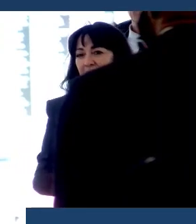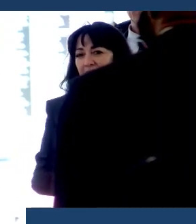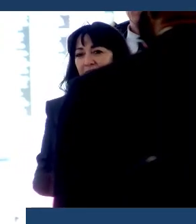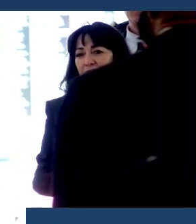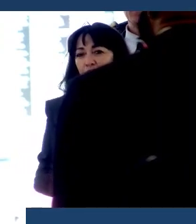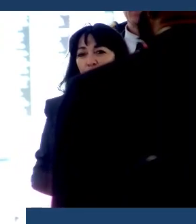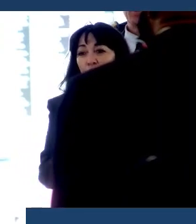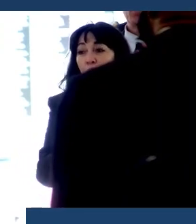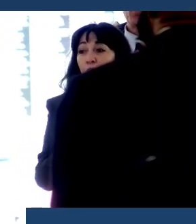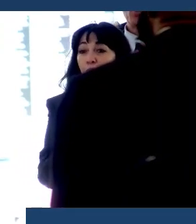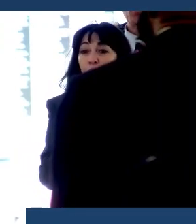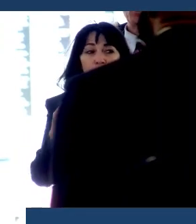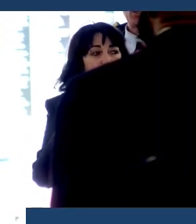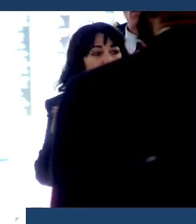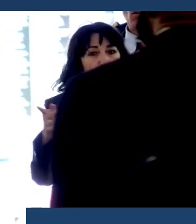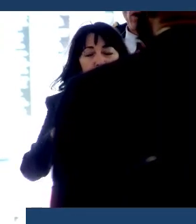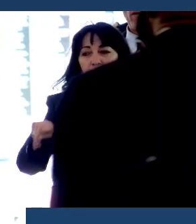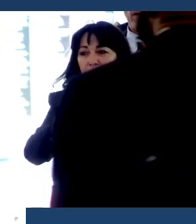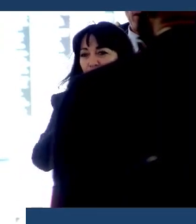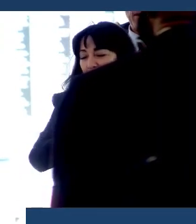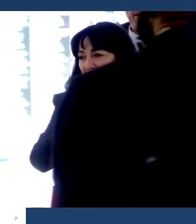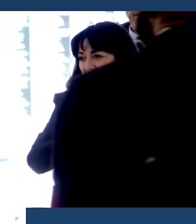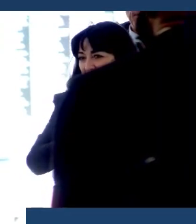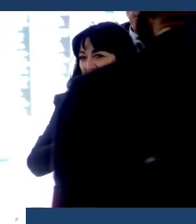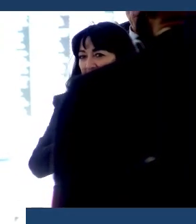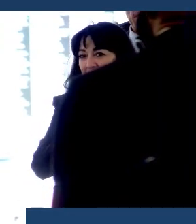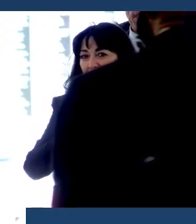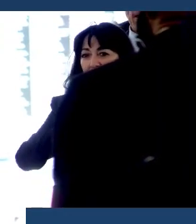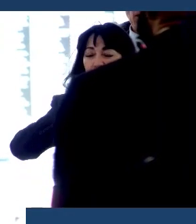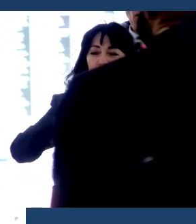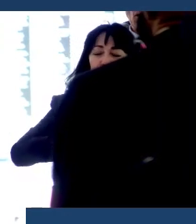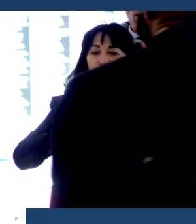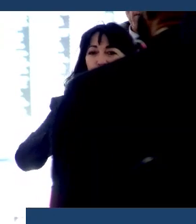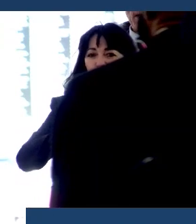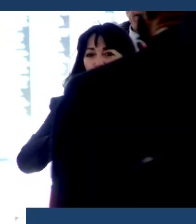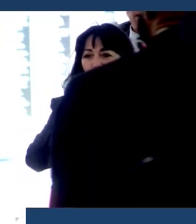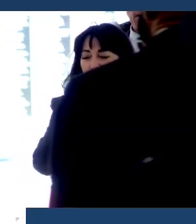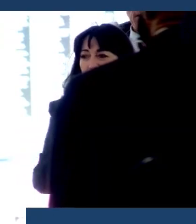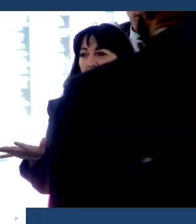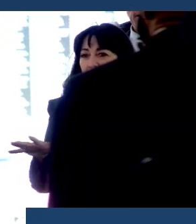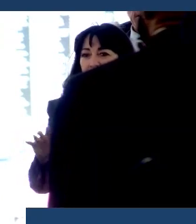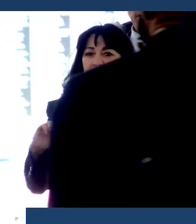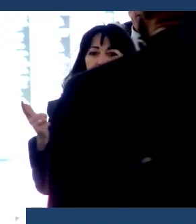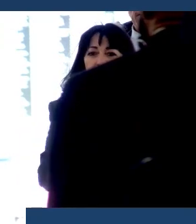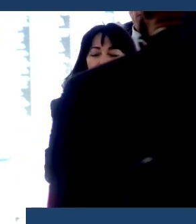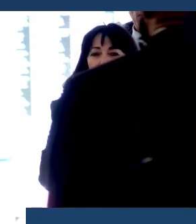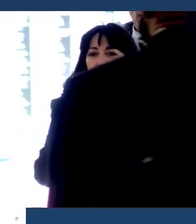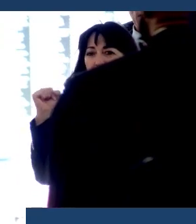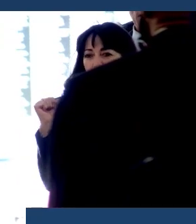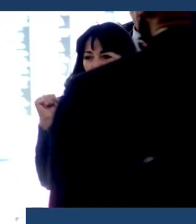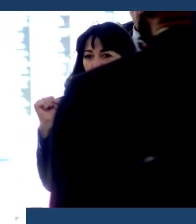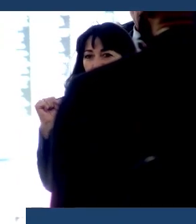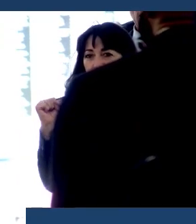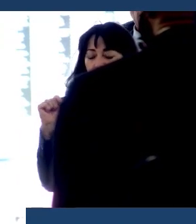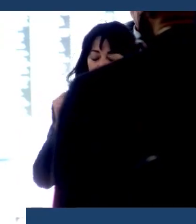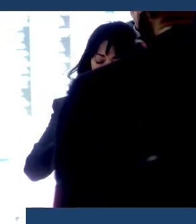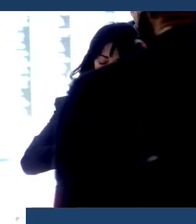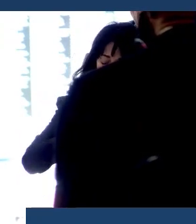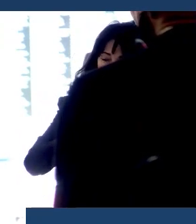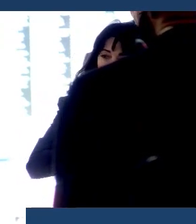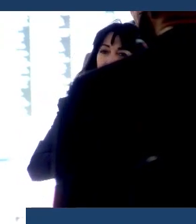promote the general welfare, and secure the blessings of liberty to